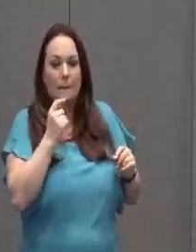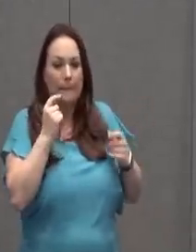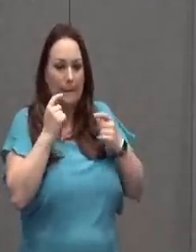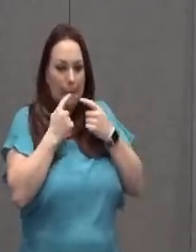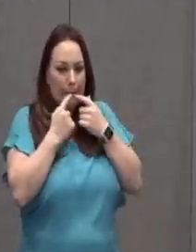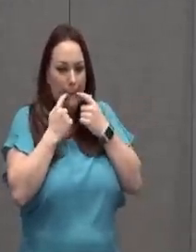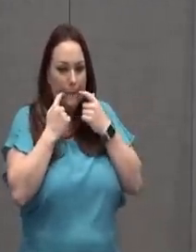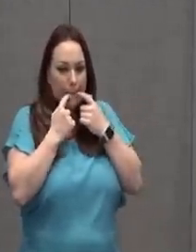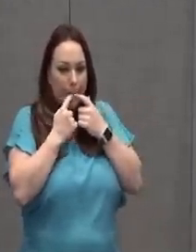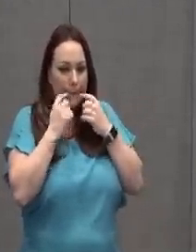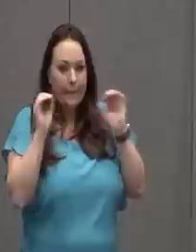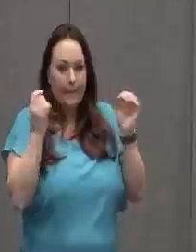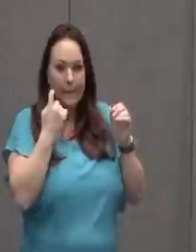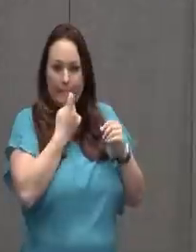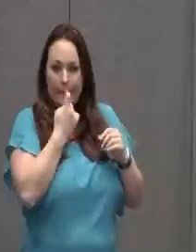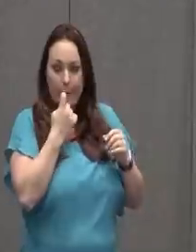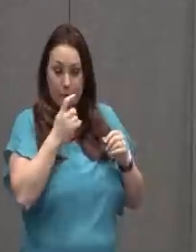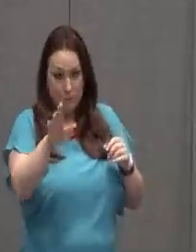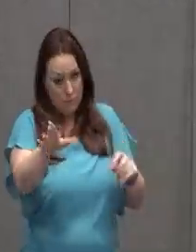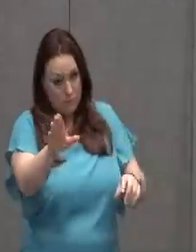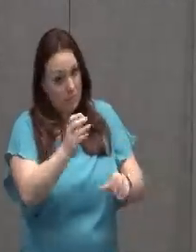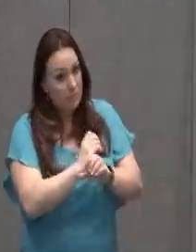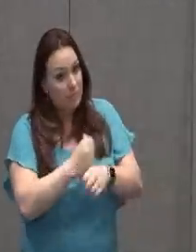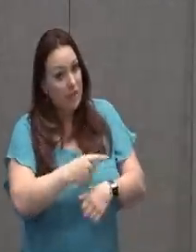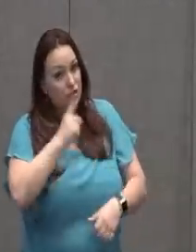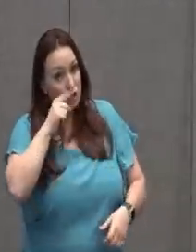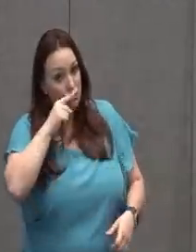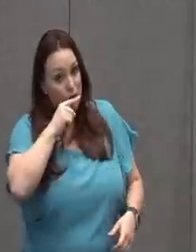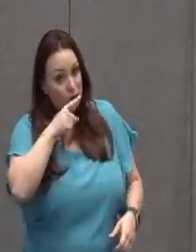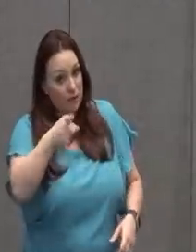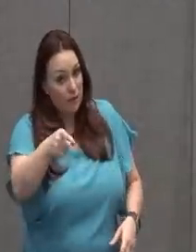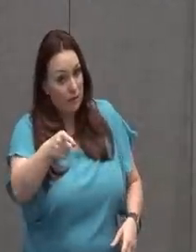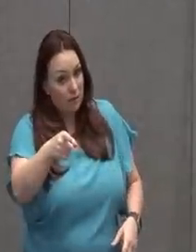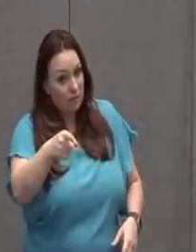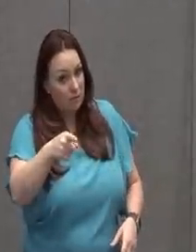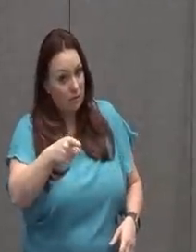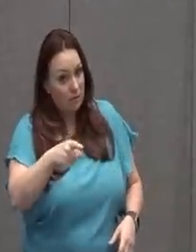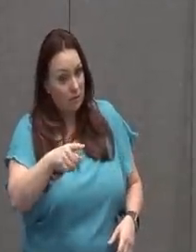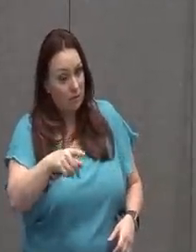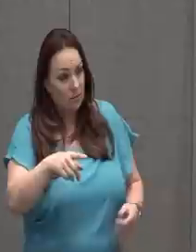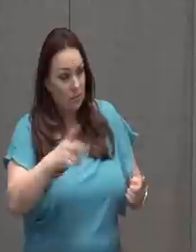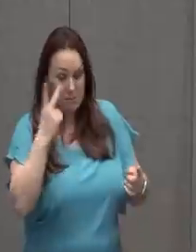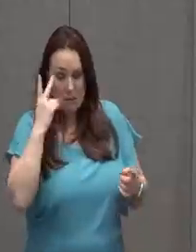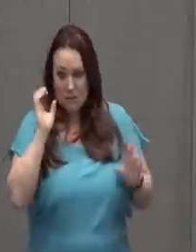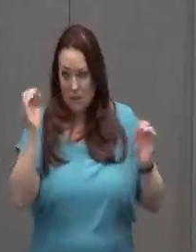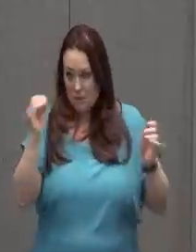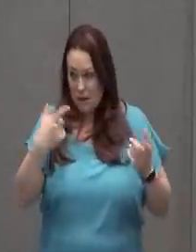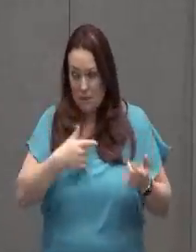teeth. I'm sorry. So brush your teeth out there. Yeah. But I don't see anything else. So